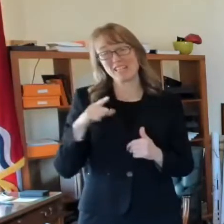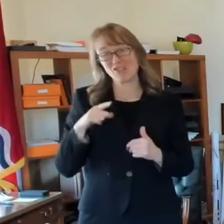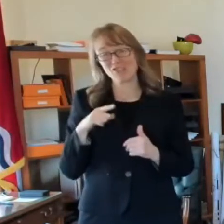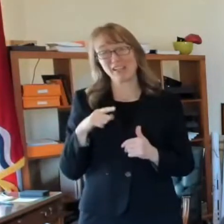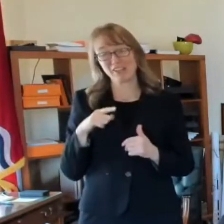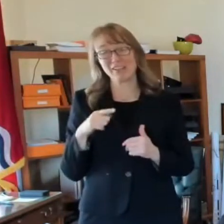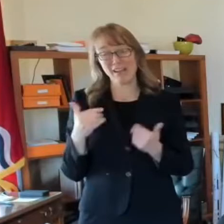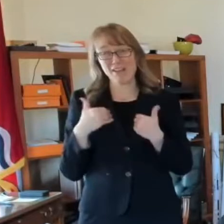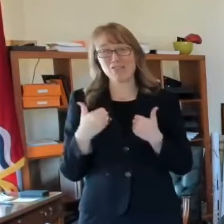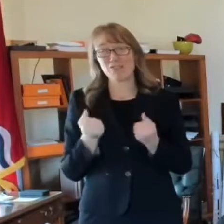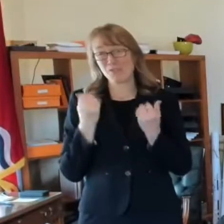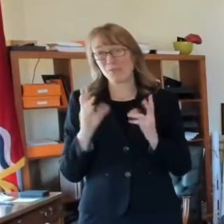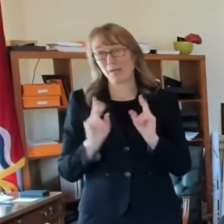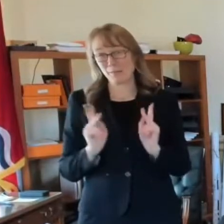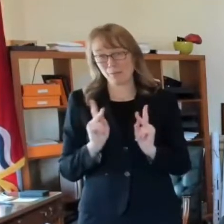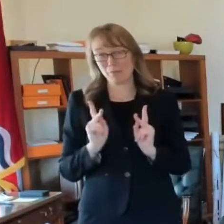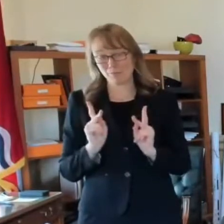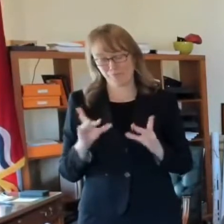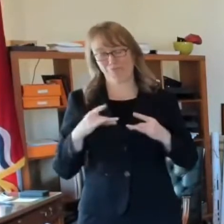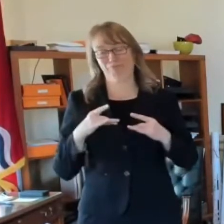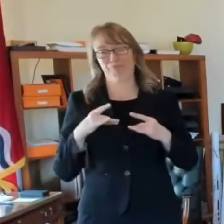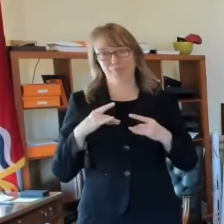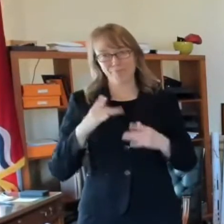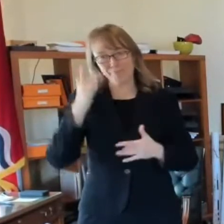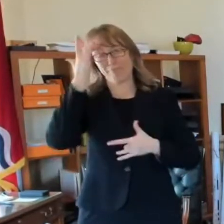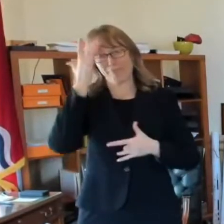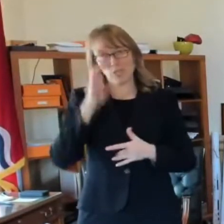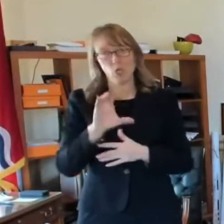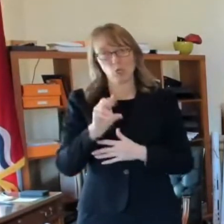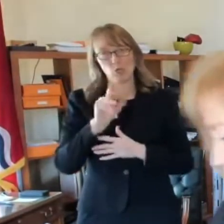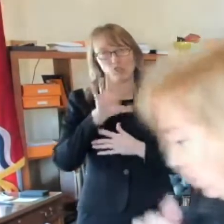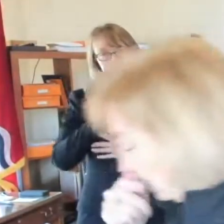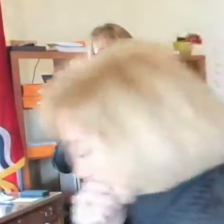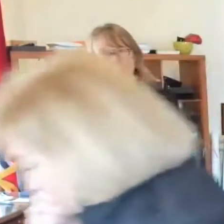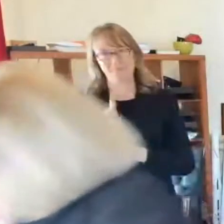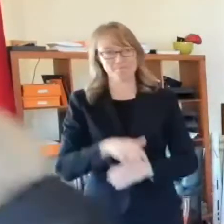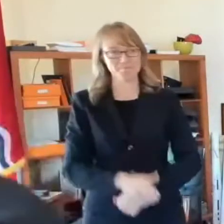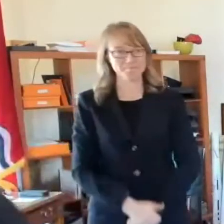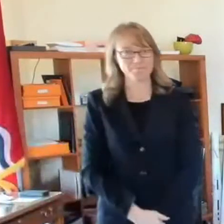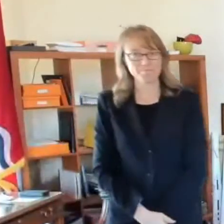So, that's what I have for today. Do we have questions? Yeah.